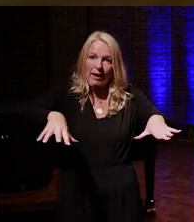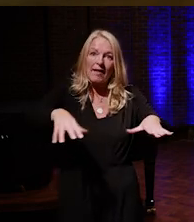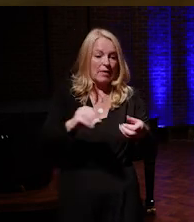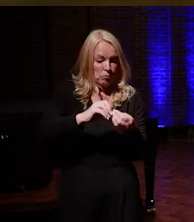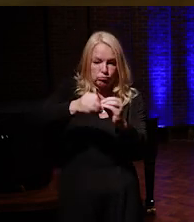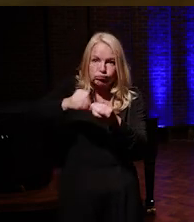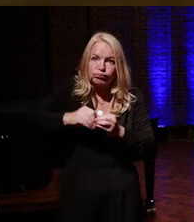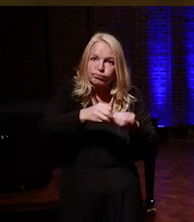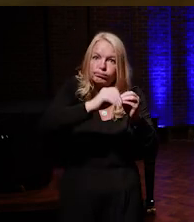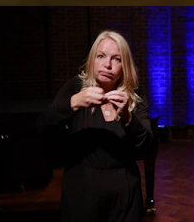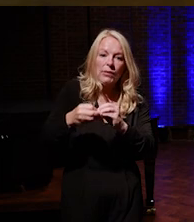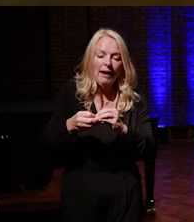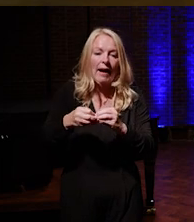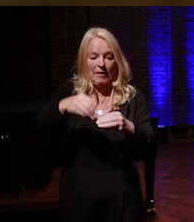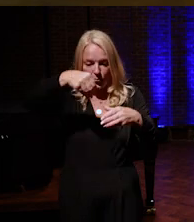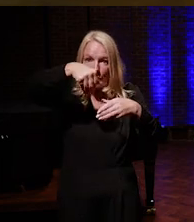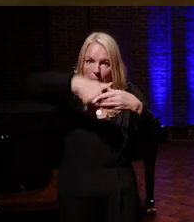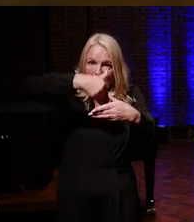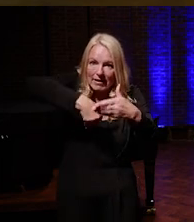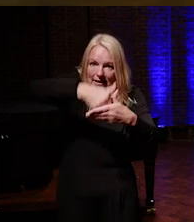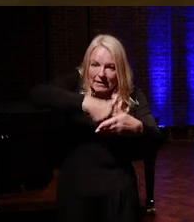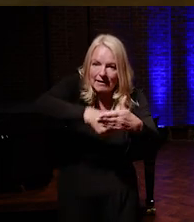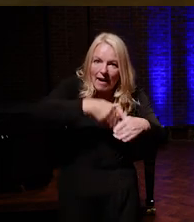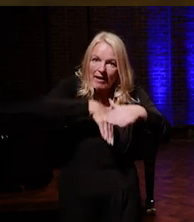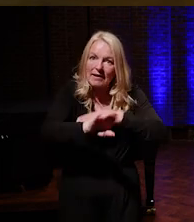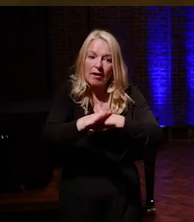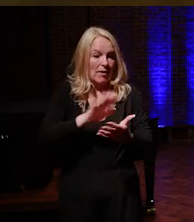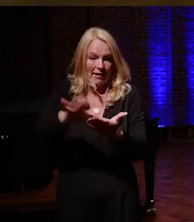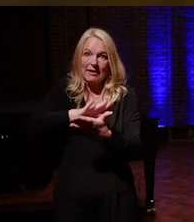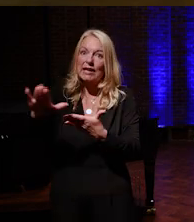they break it up, and they bury it underground. They're nature's clean-up service.